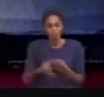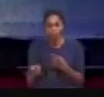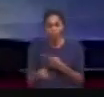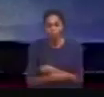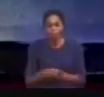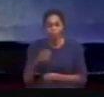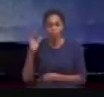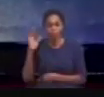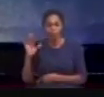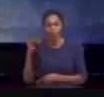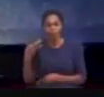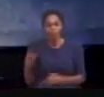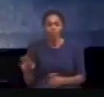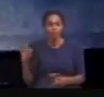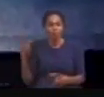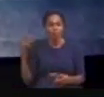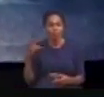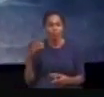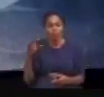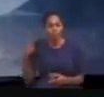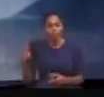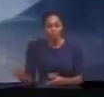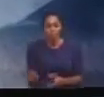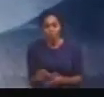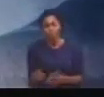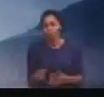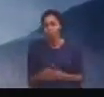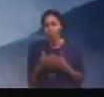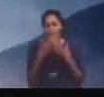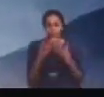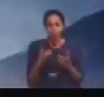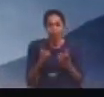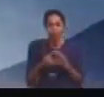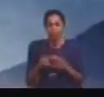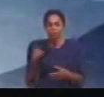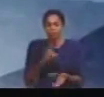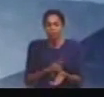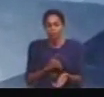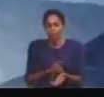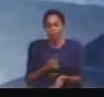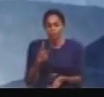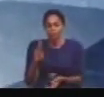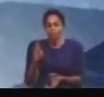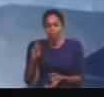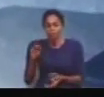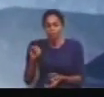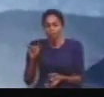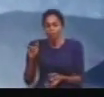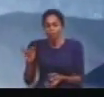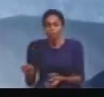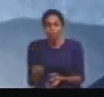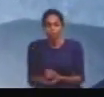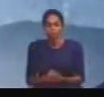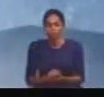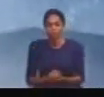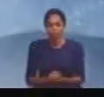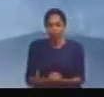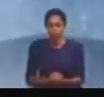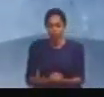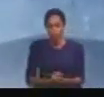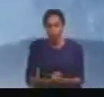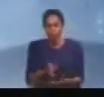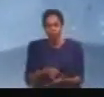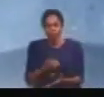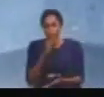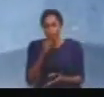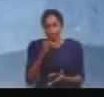Global Crusade. Thank you, Dr. Pastor KUMUYI. The theme this week is divine encounters